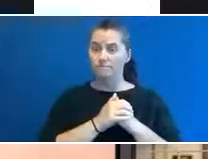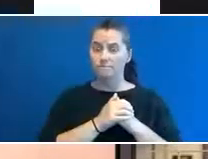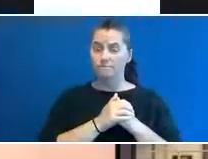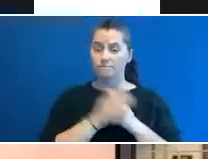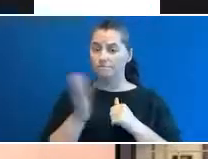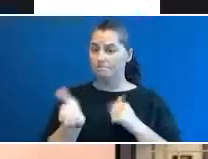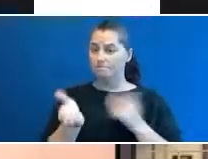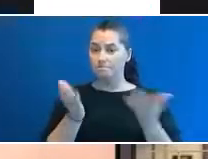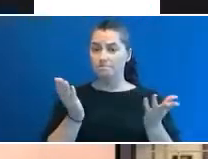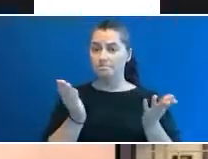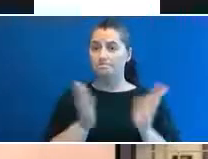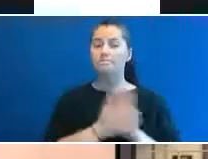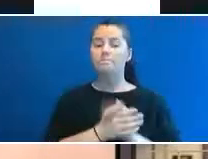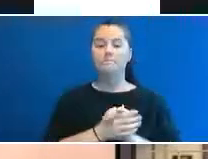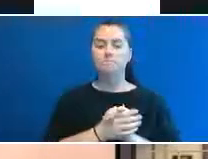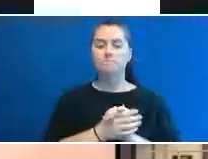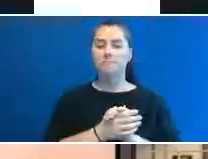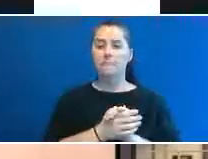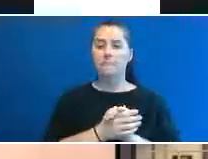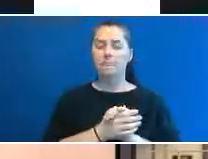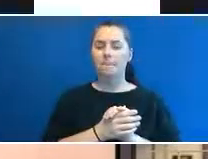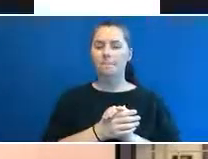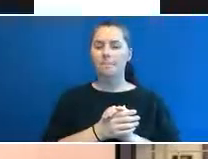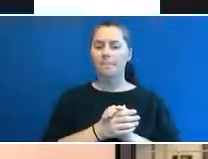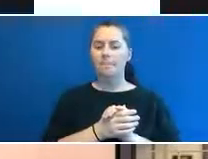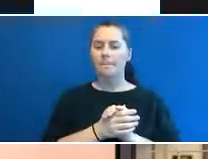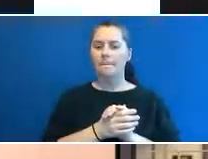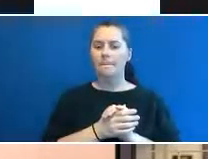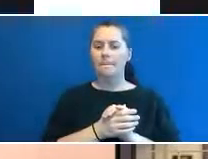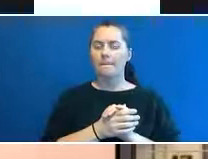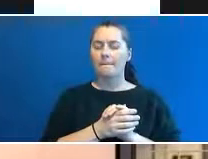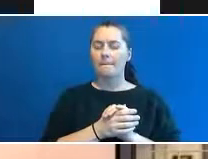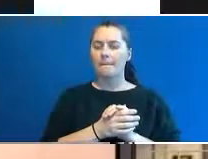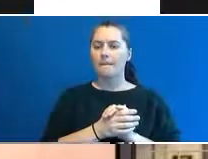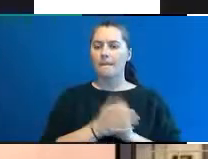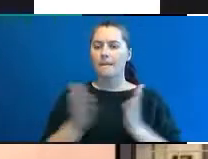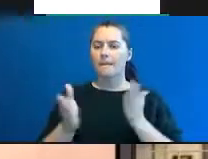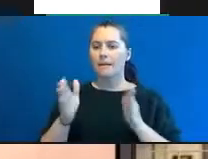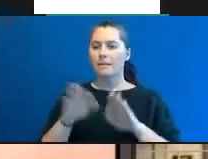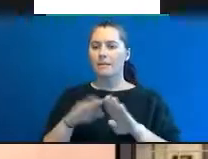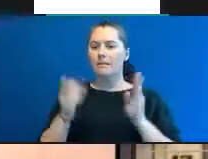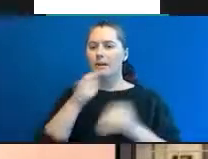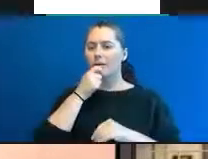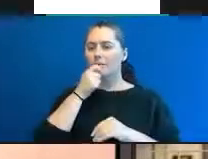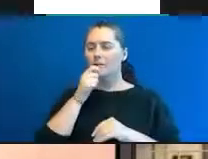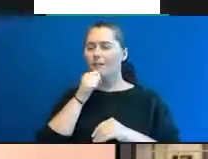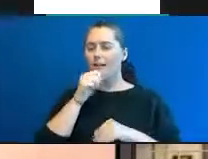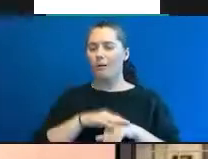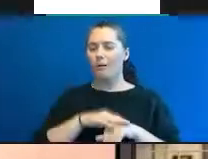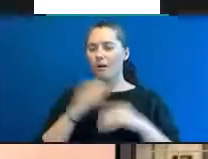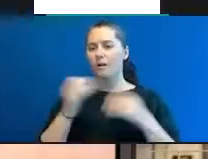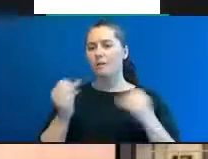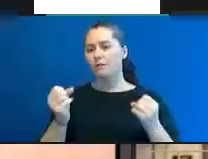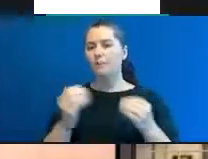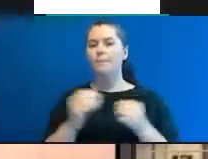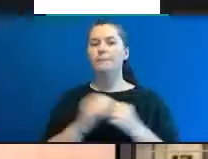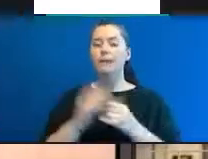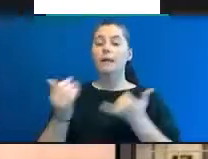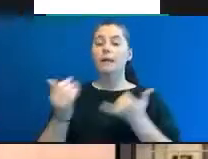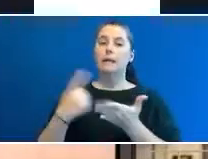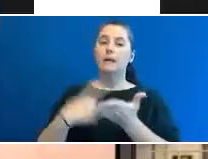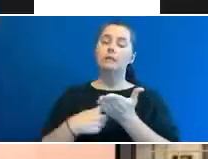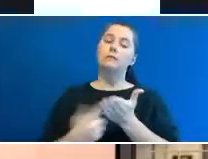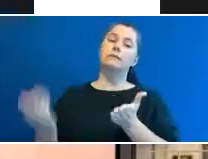I don't think either of them have their microphones up and running. Okay, so now we're gonna run back over